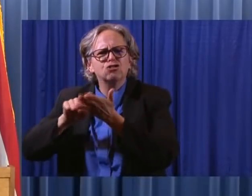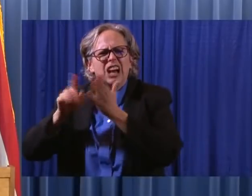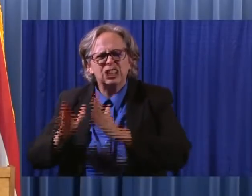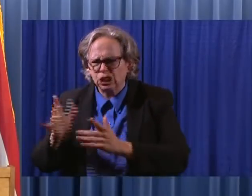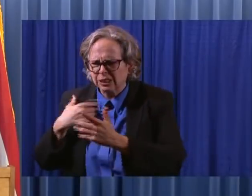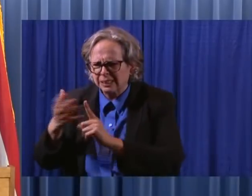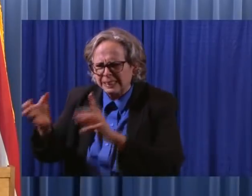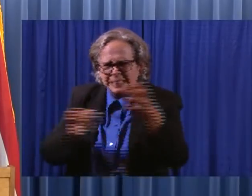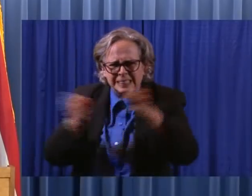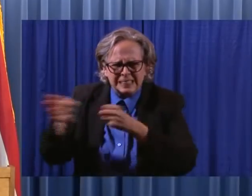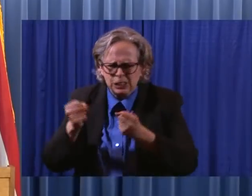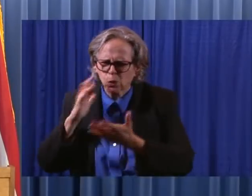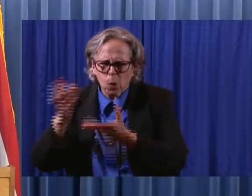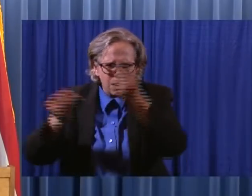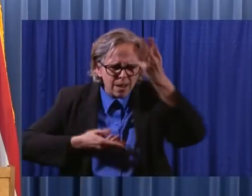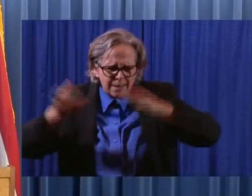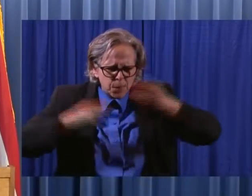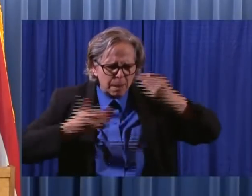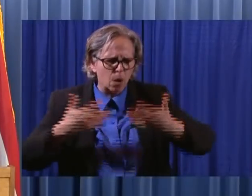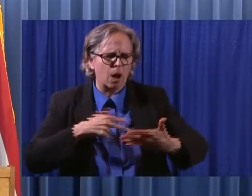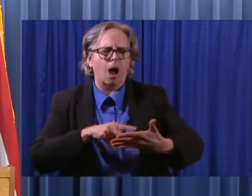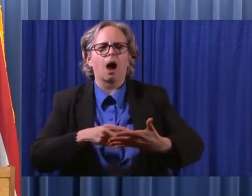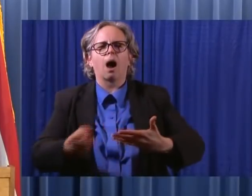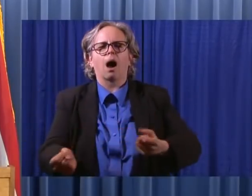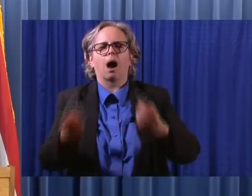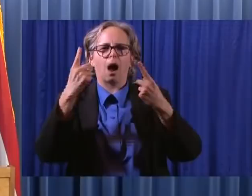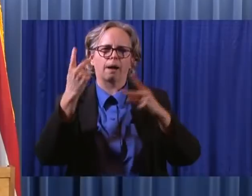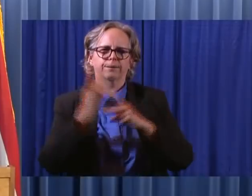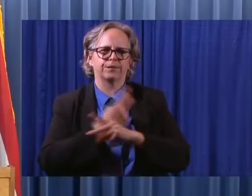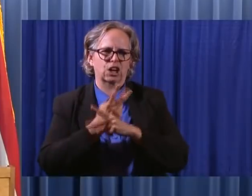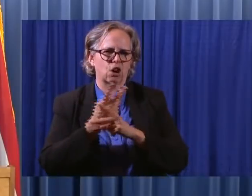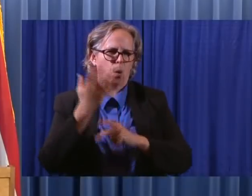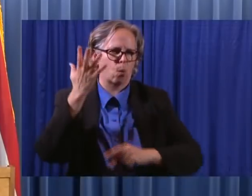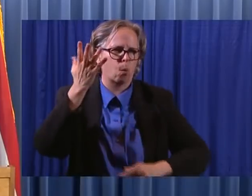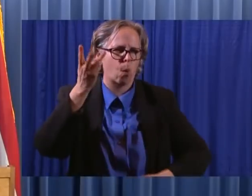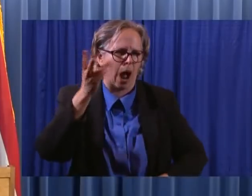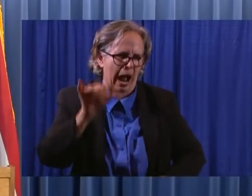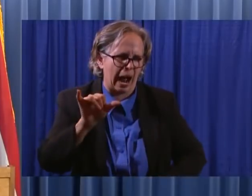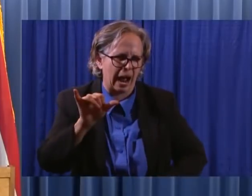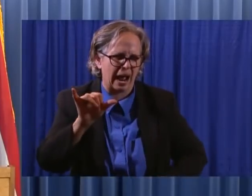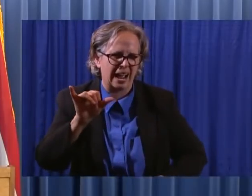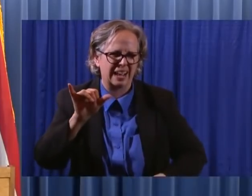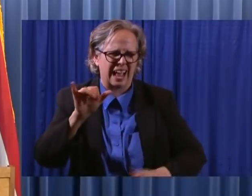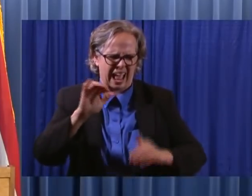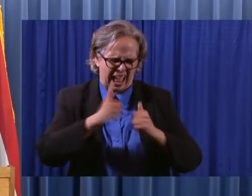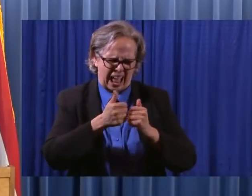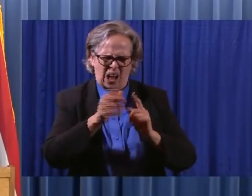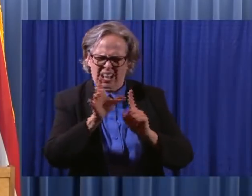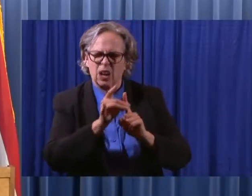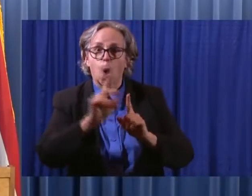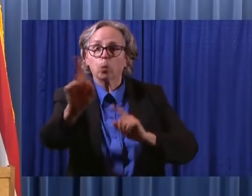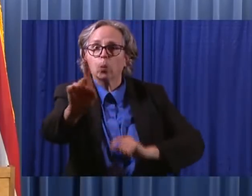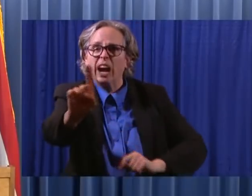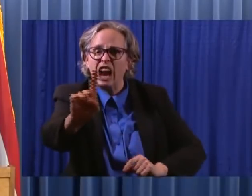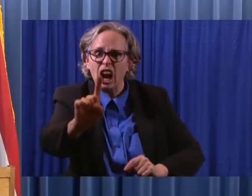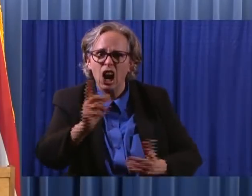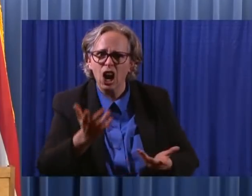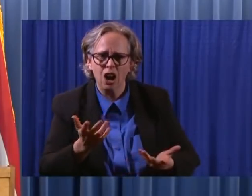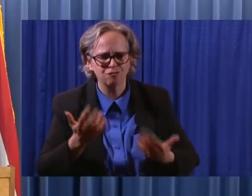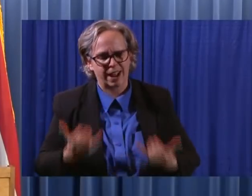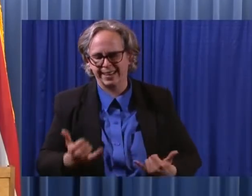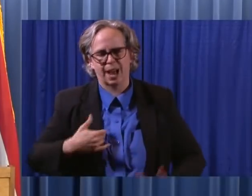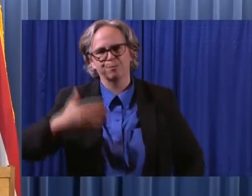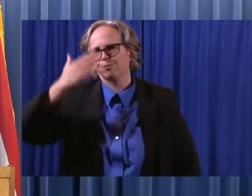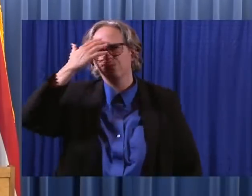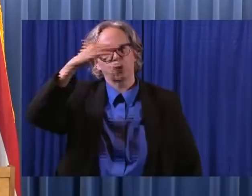why we think that people might be acquiring the infection. You know, it really is younger adults